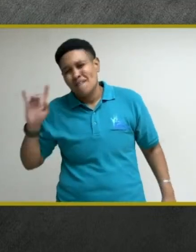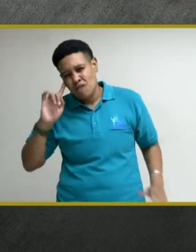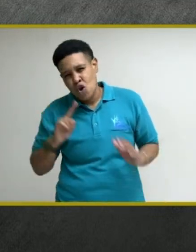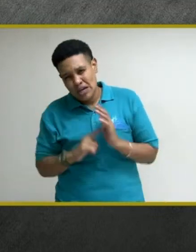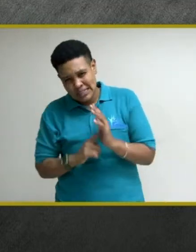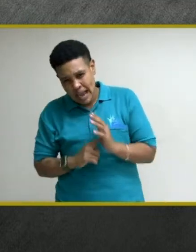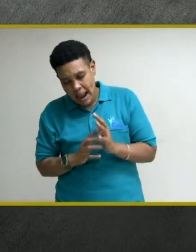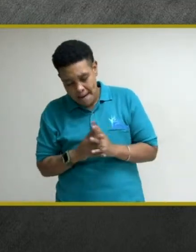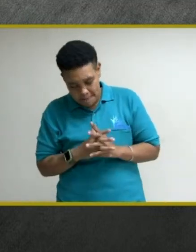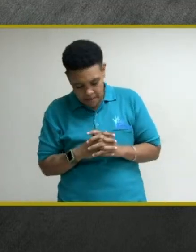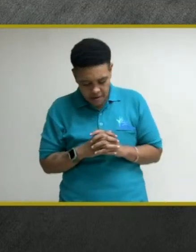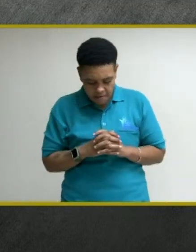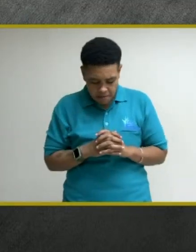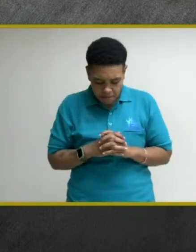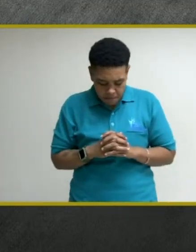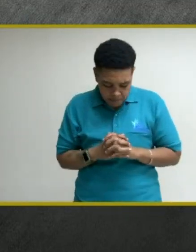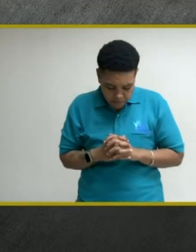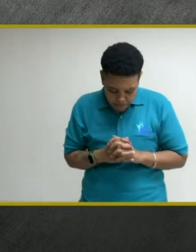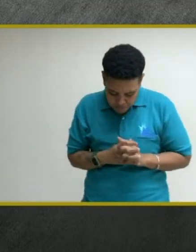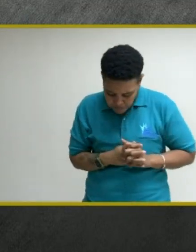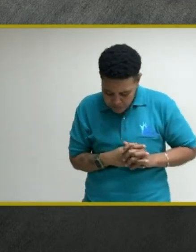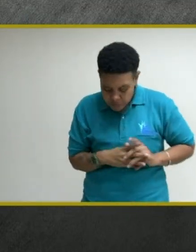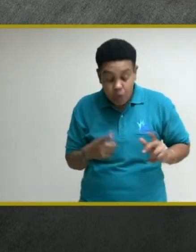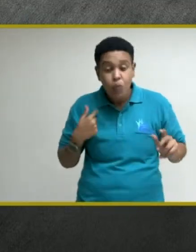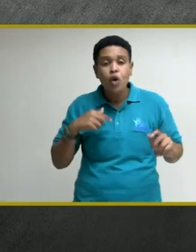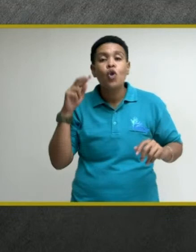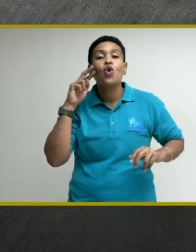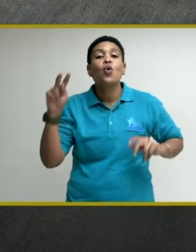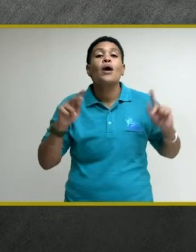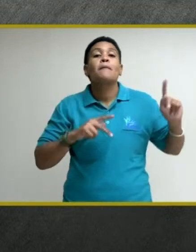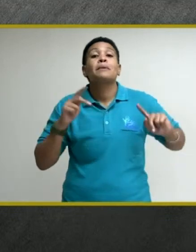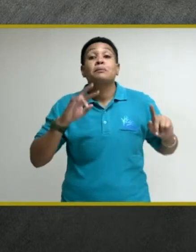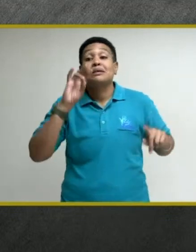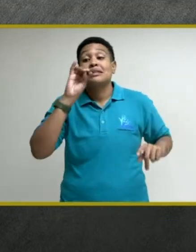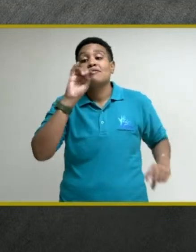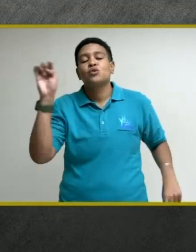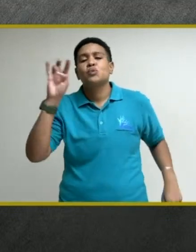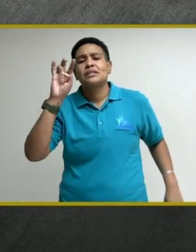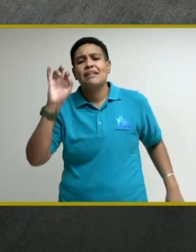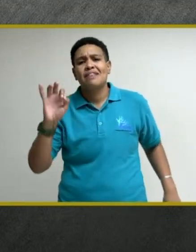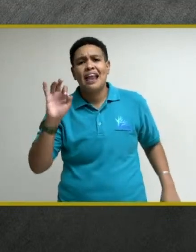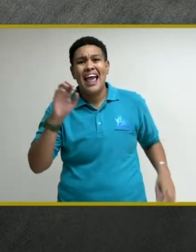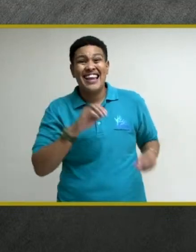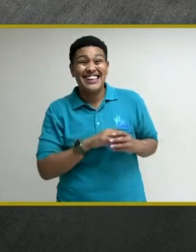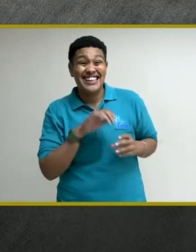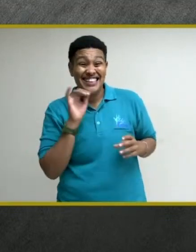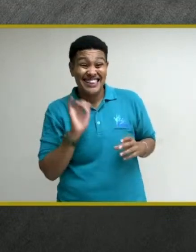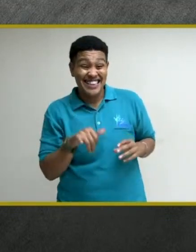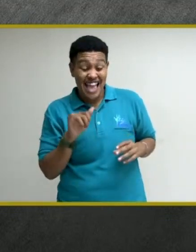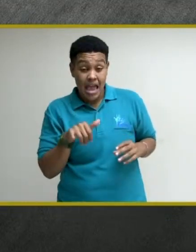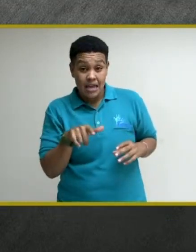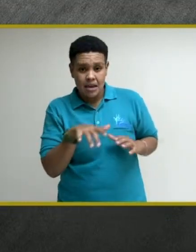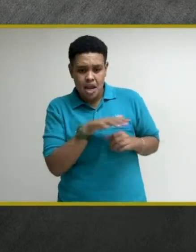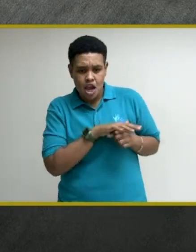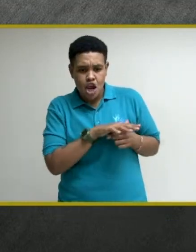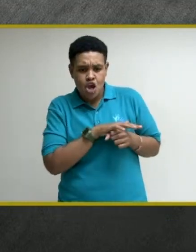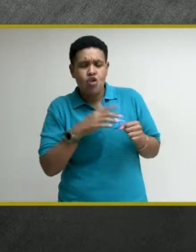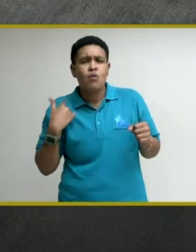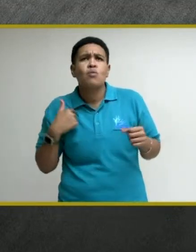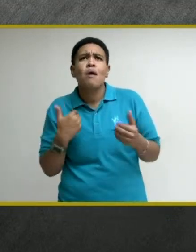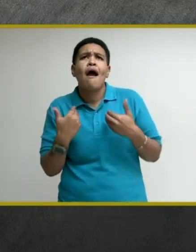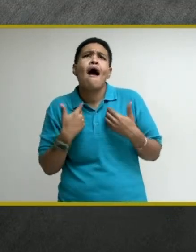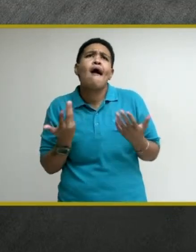example, we looked at persons 70 to 79, and in that area, we would